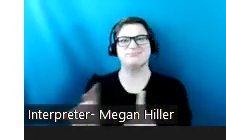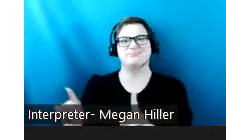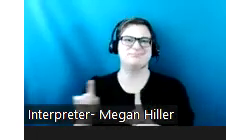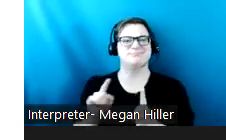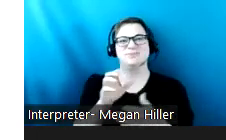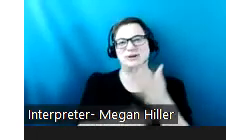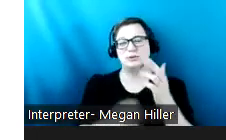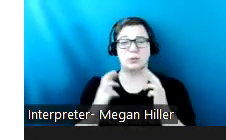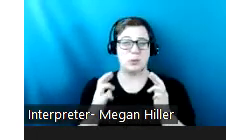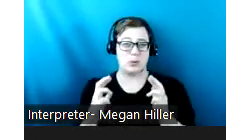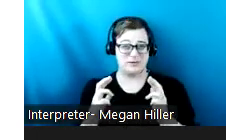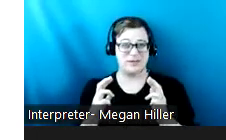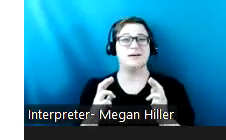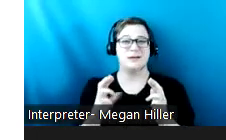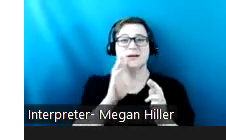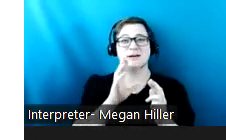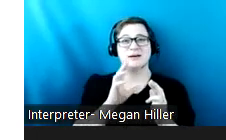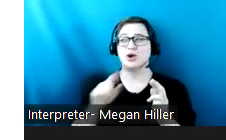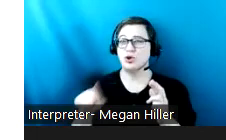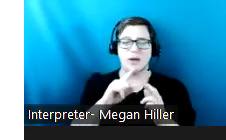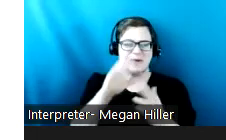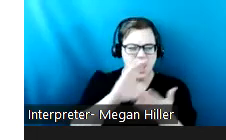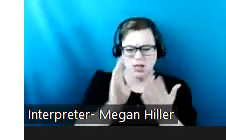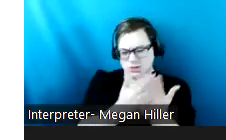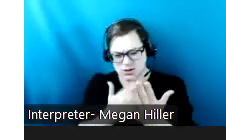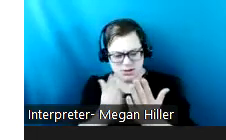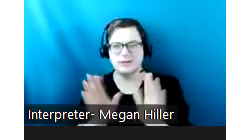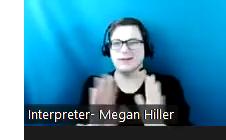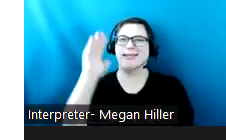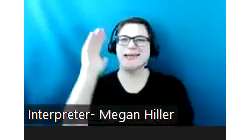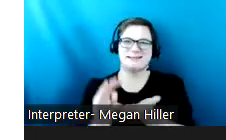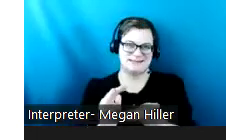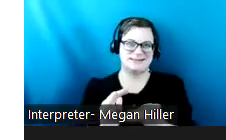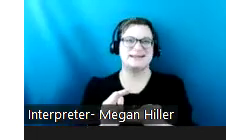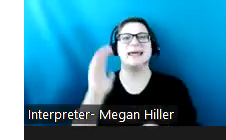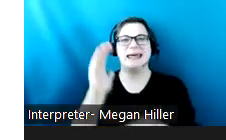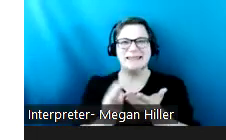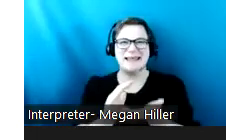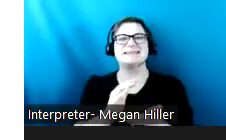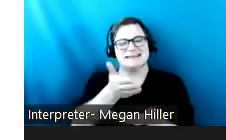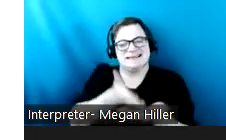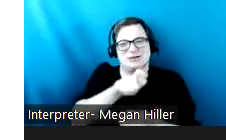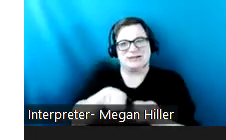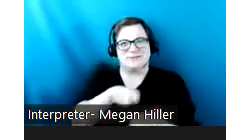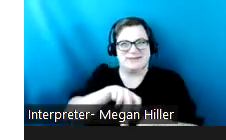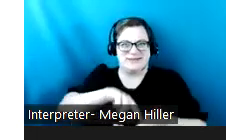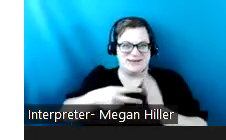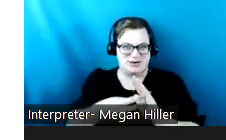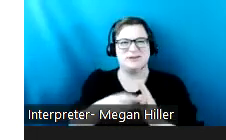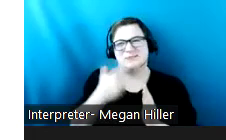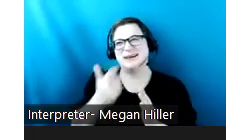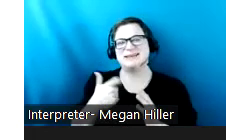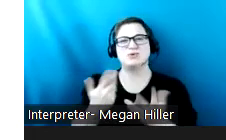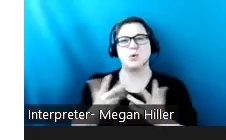end up with less searching of the rule volume and less section-specific definitions, reducing confusion